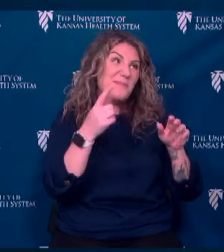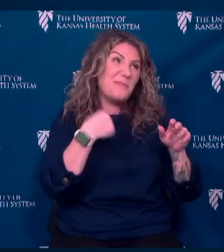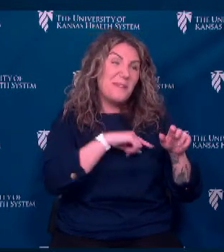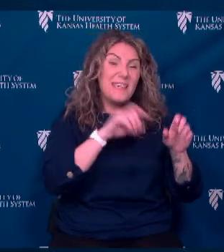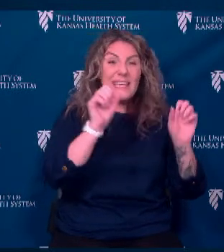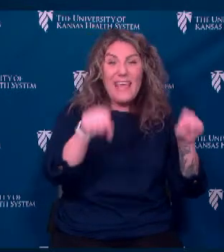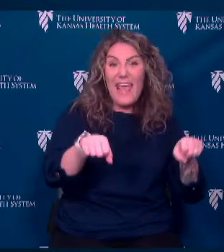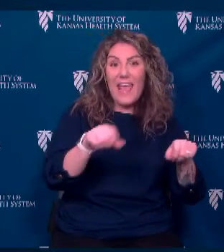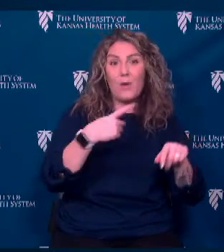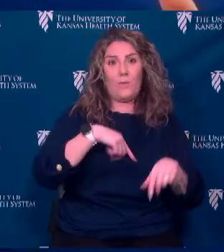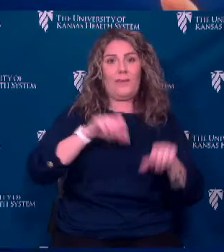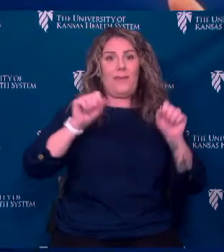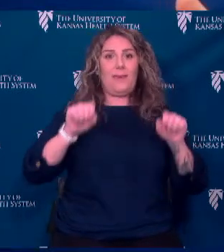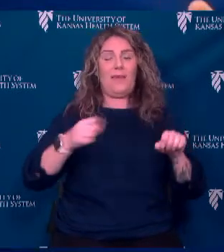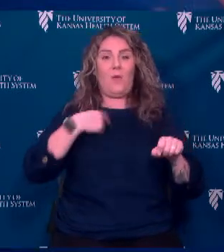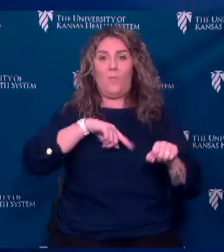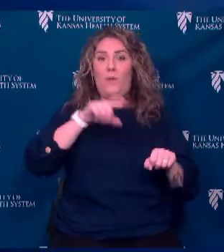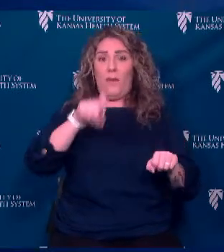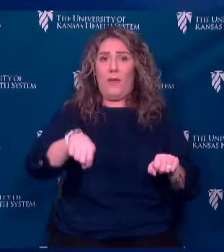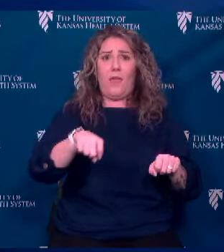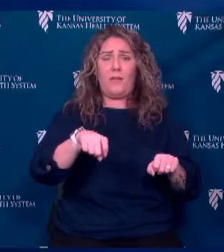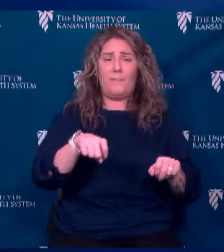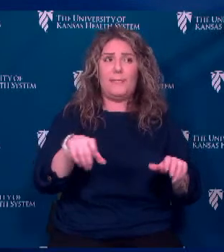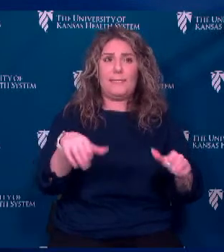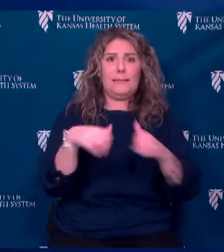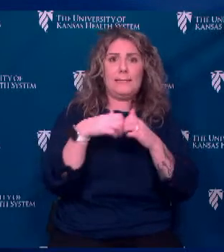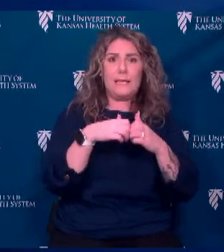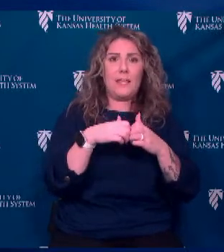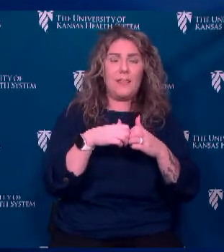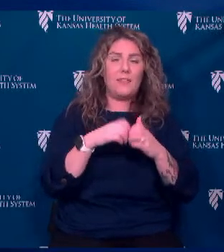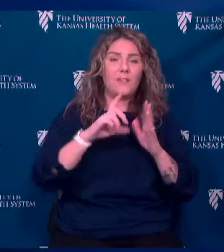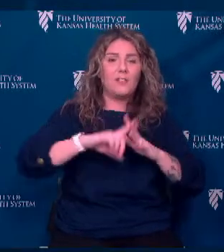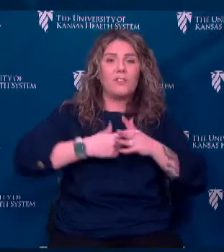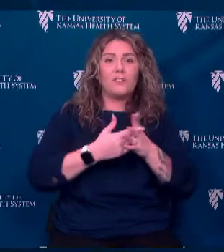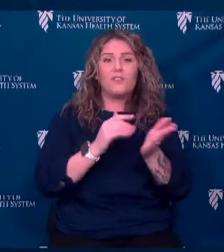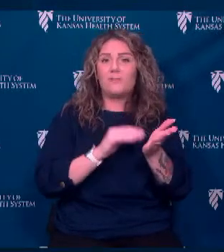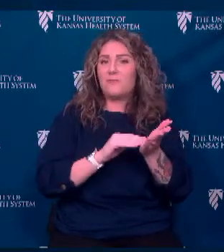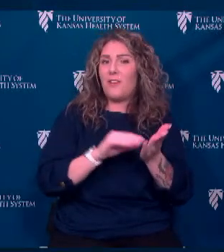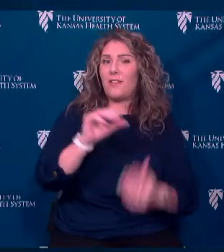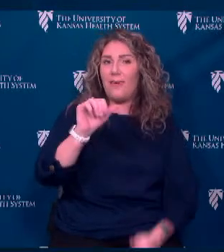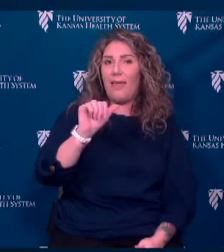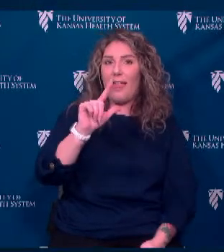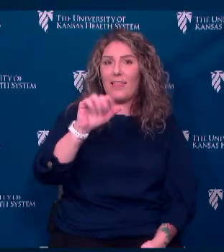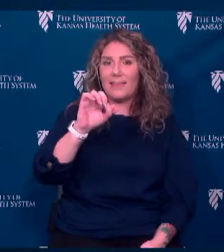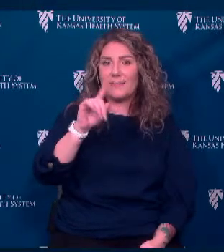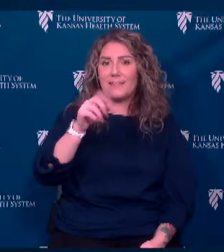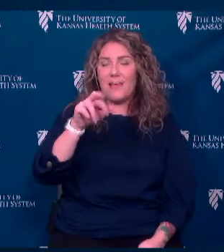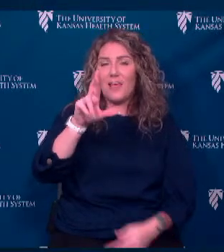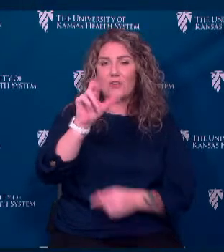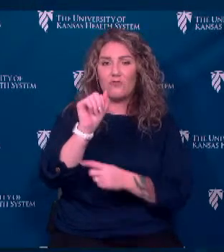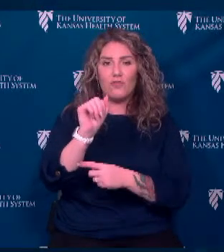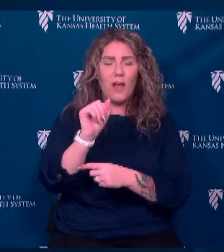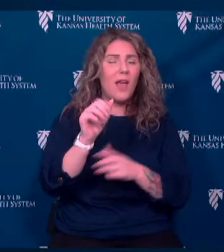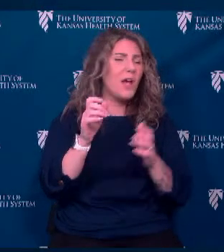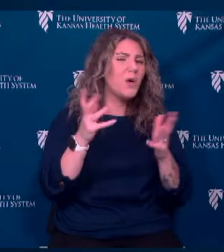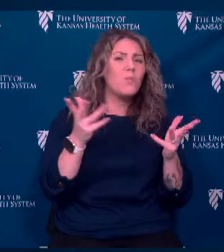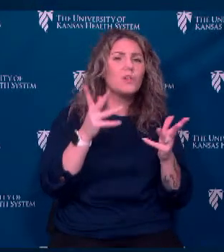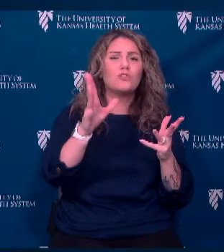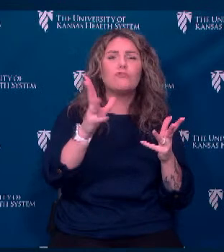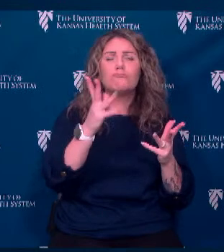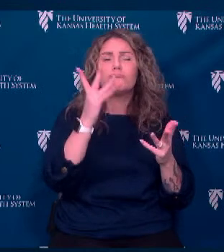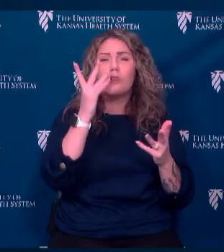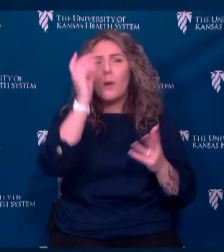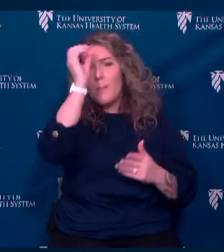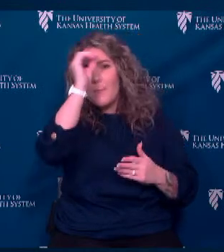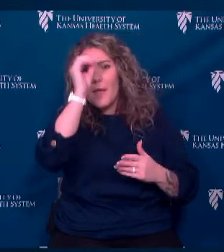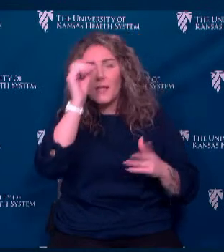So we have to, as we are in it together. But let's start. Dr. Alexander, what's your sense with Centura St. Catherine? What are you guys doing in a smaller